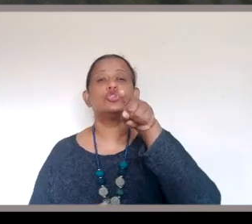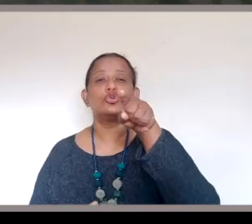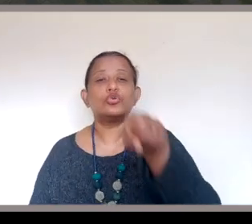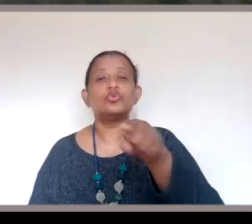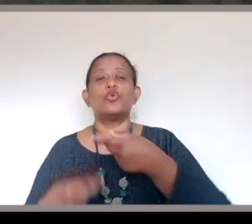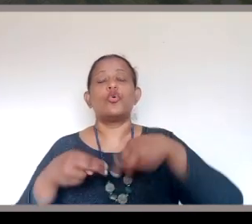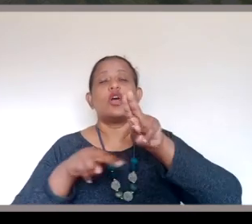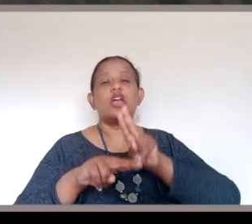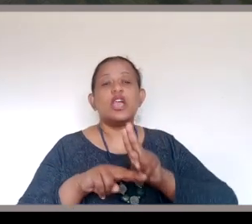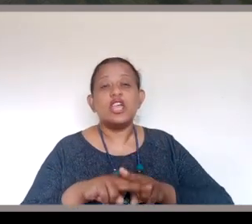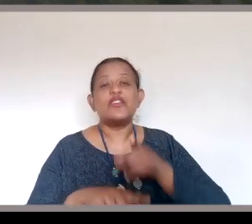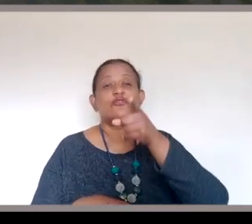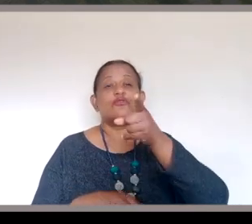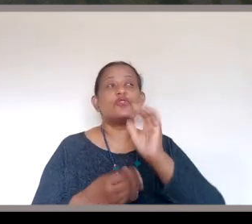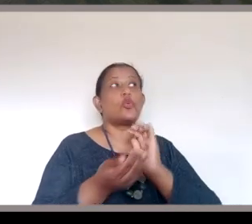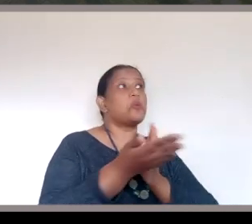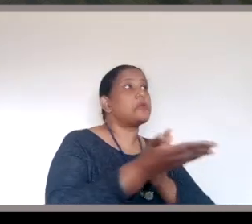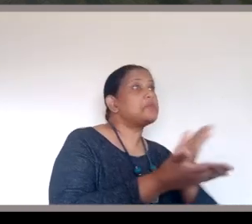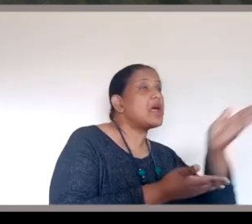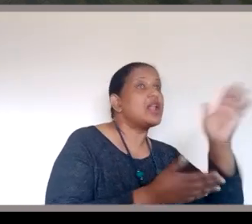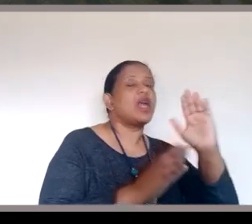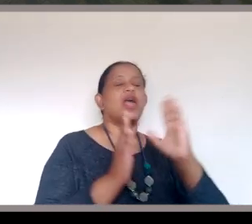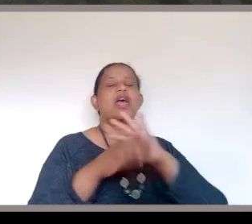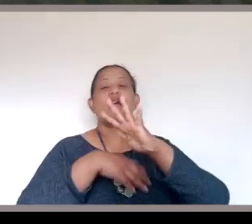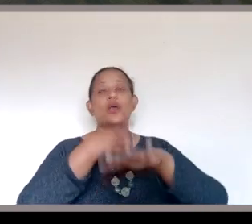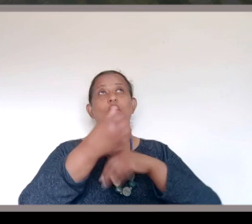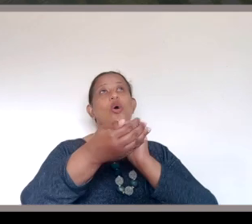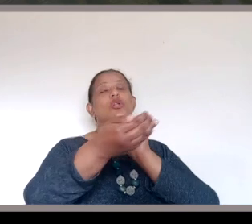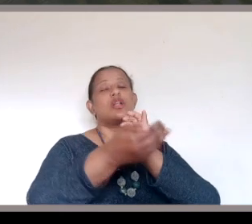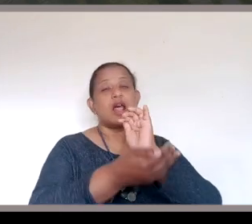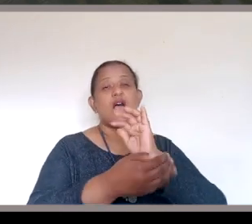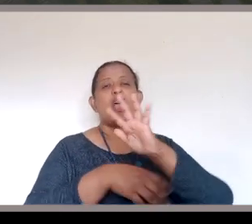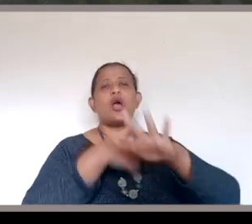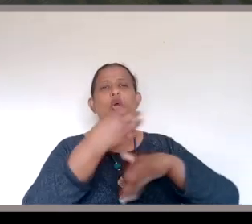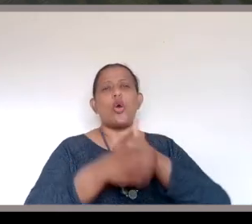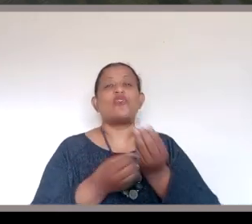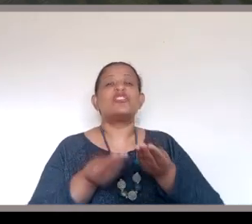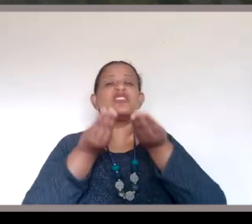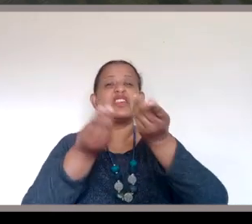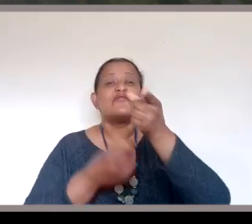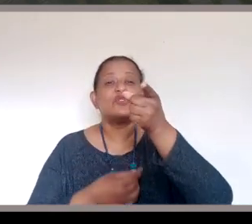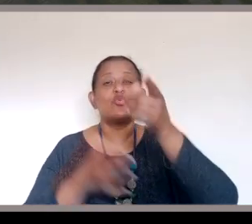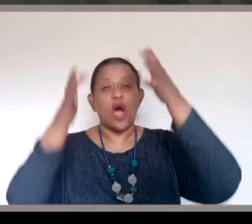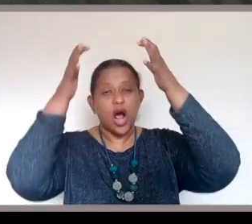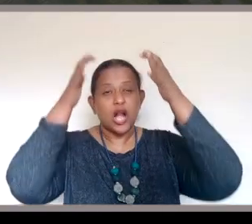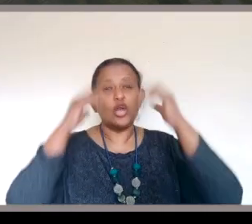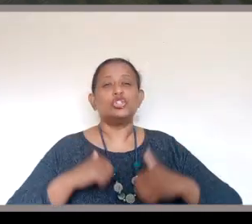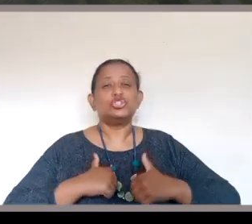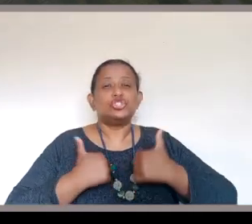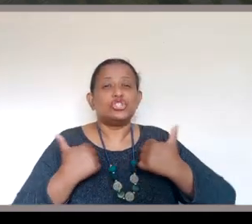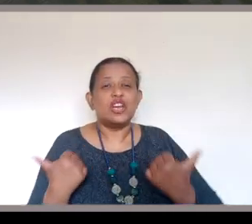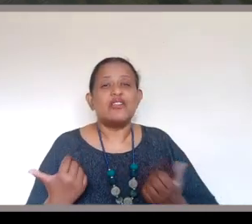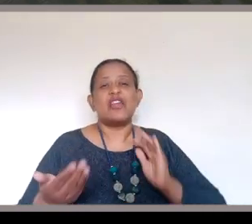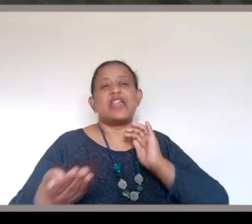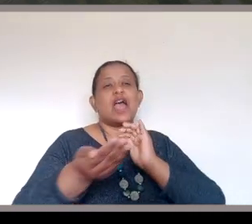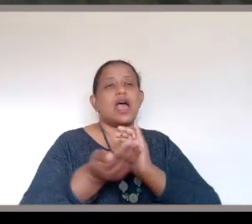and temptation. Afterward, they will receive the crown of life that God has promised to